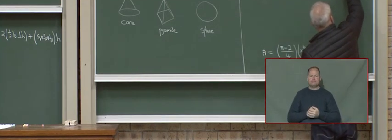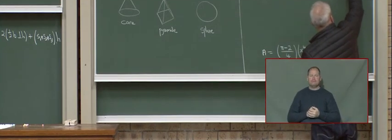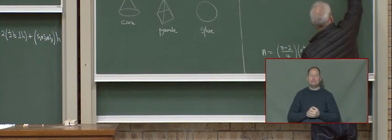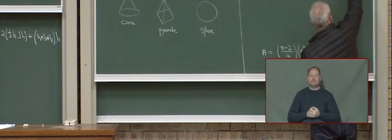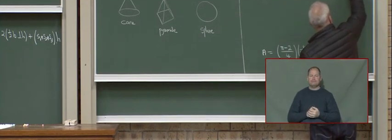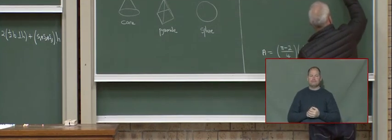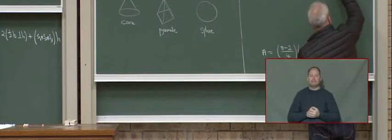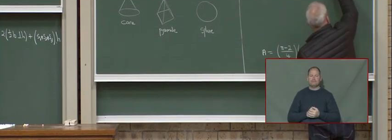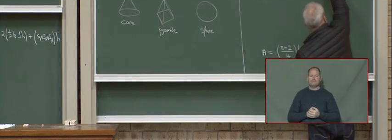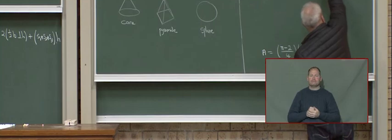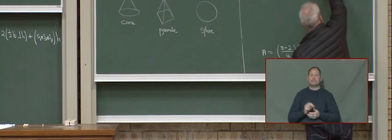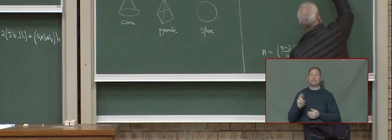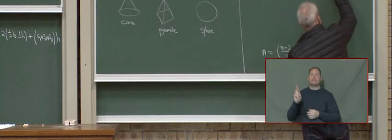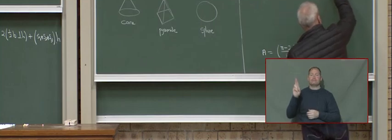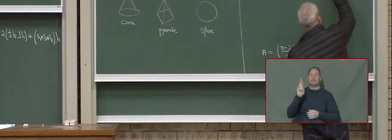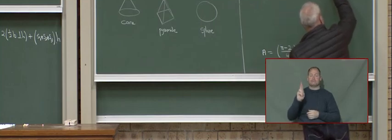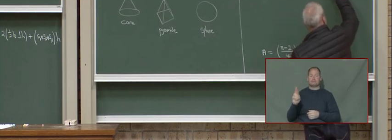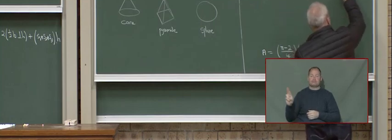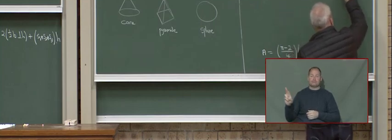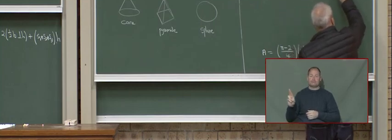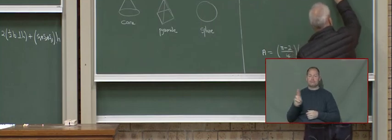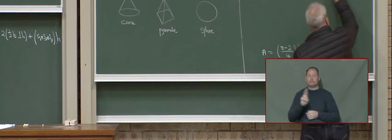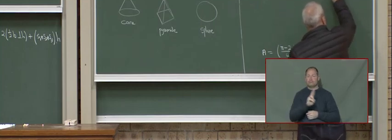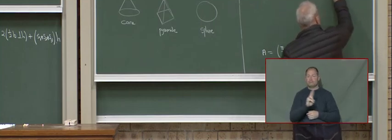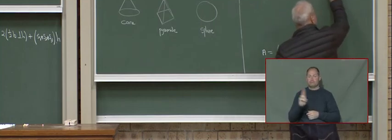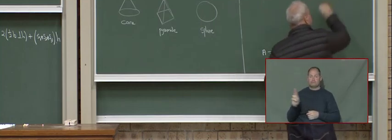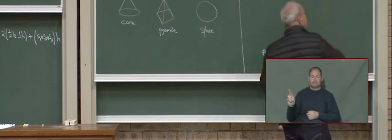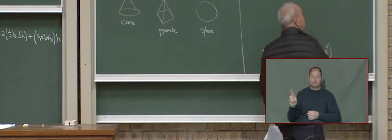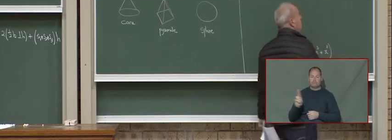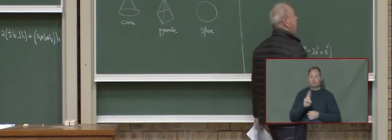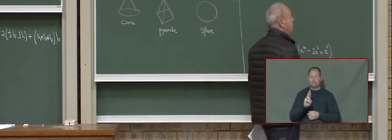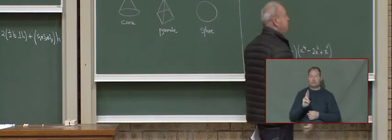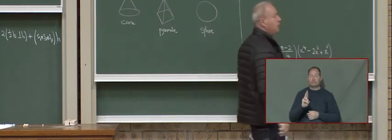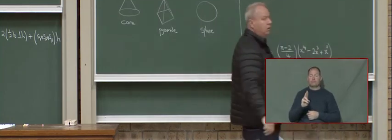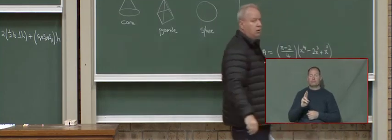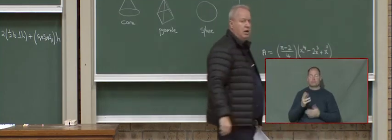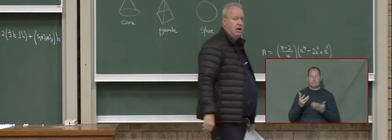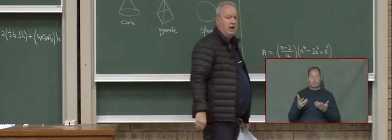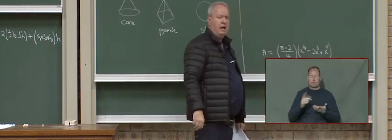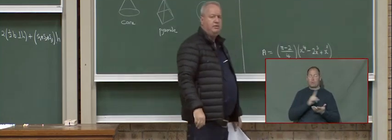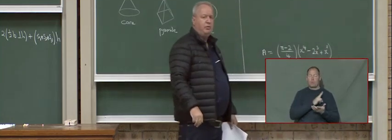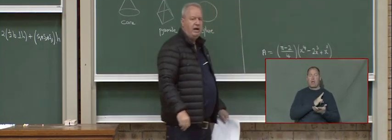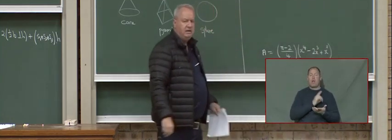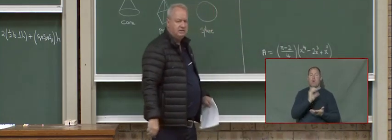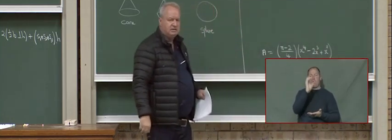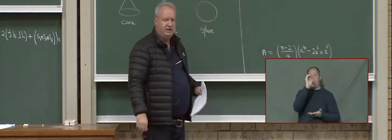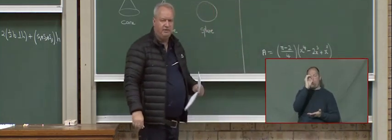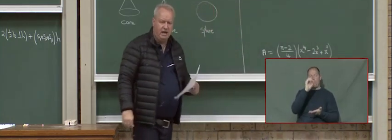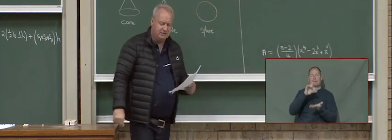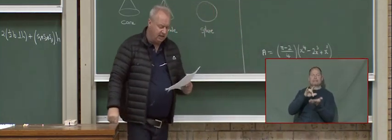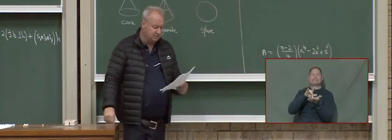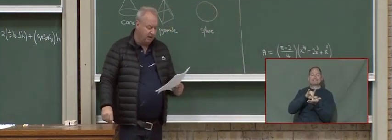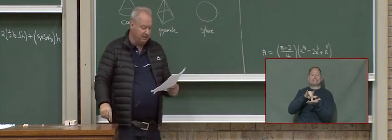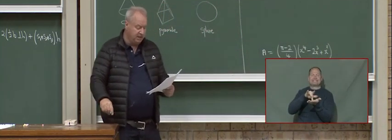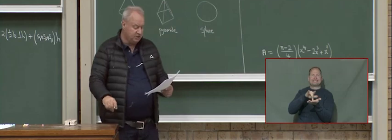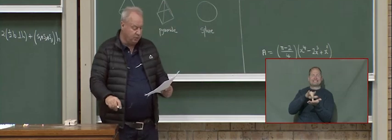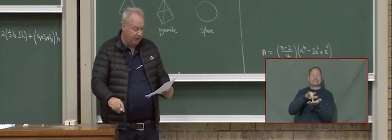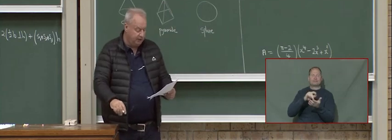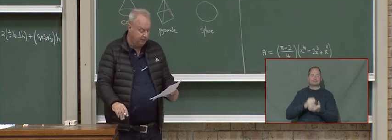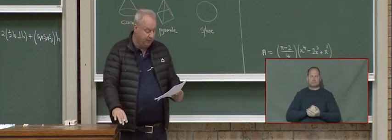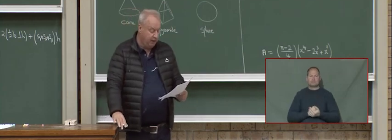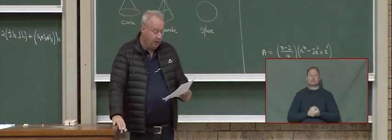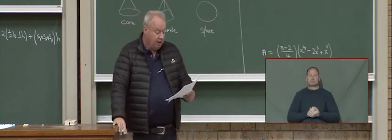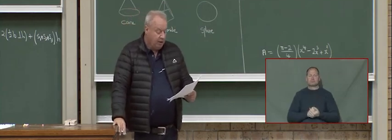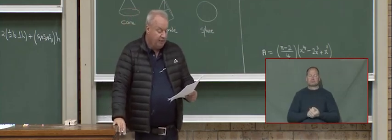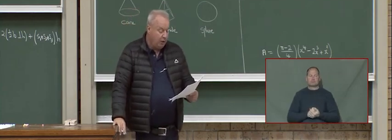So that radius, and that is a radius, because O is the center of the circle, and the radius is given as x minus x